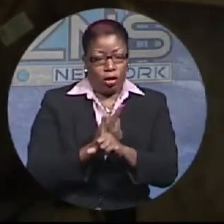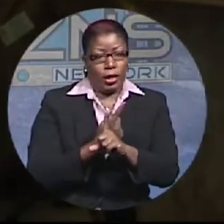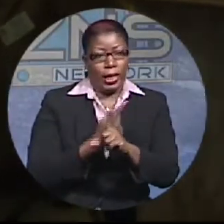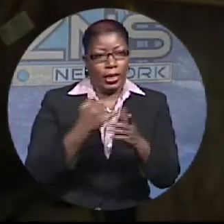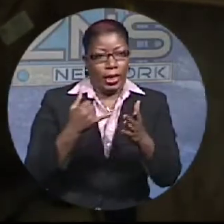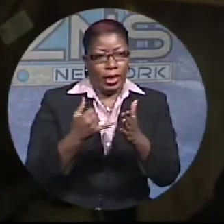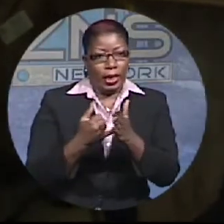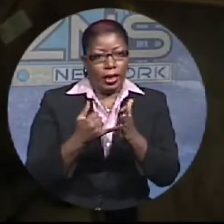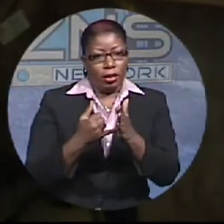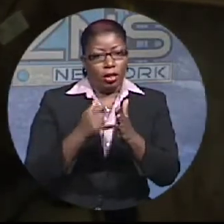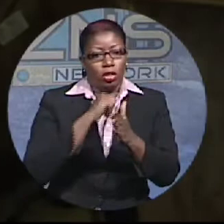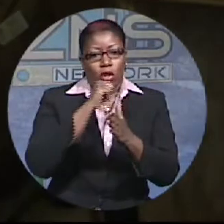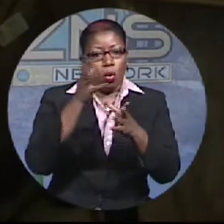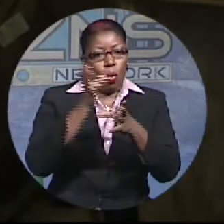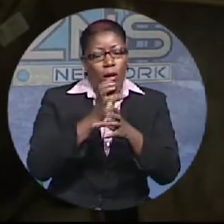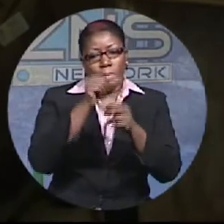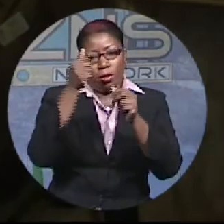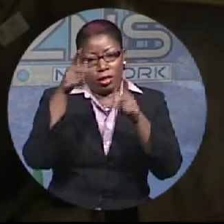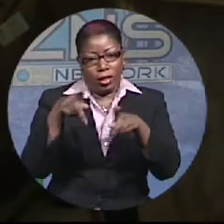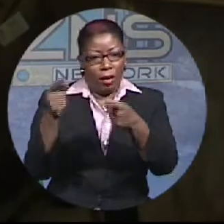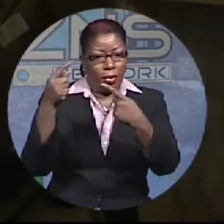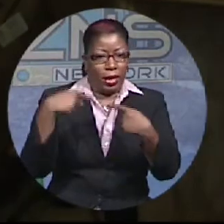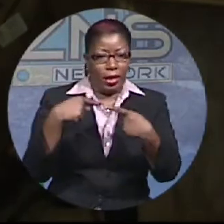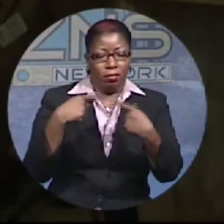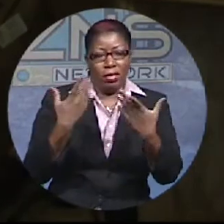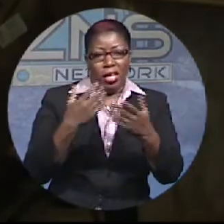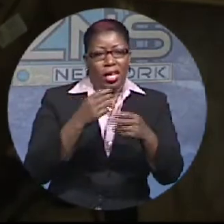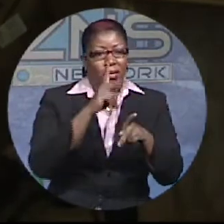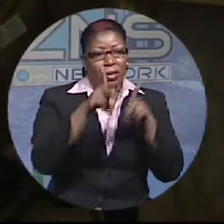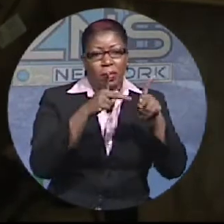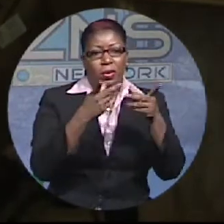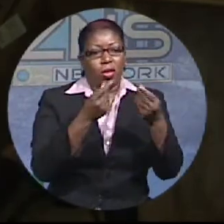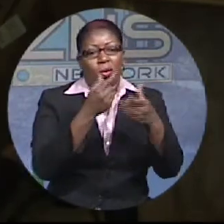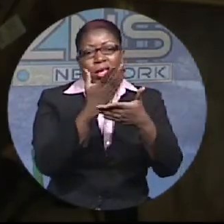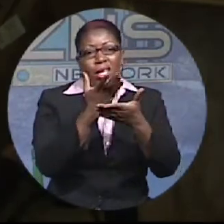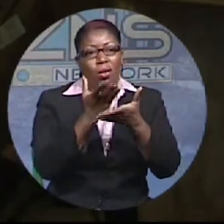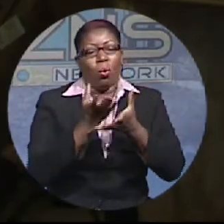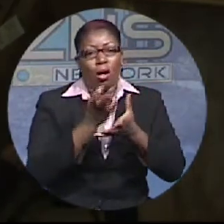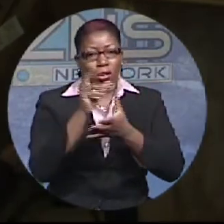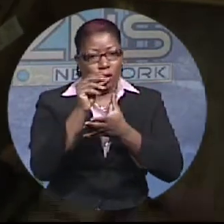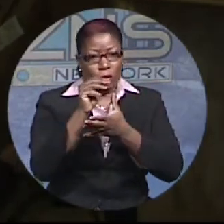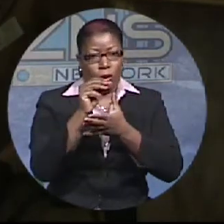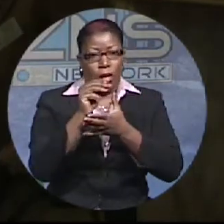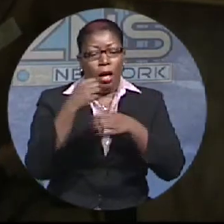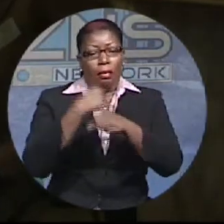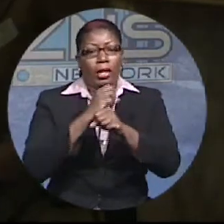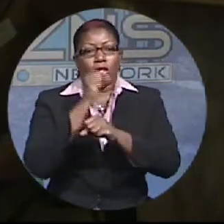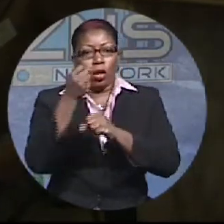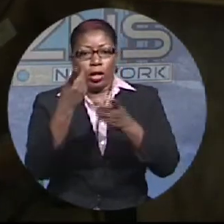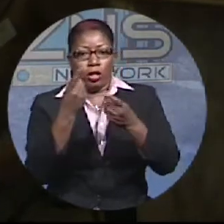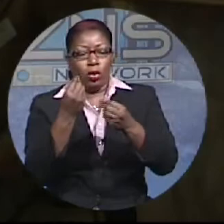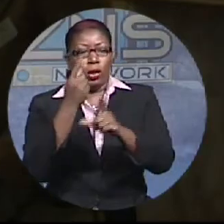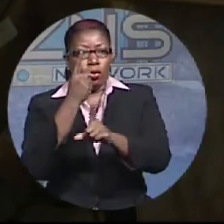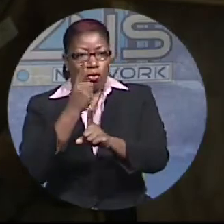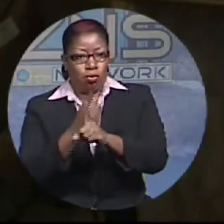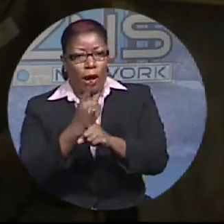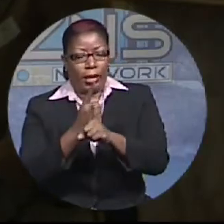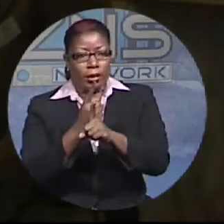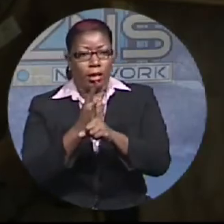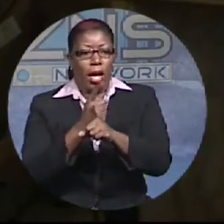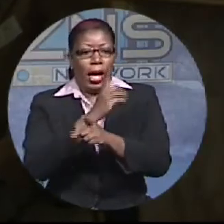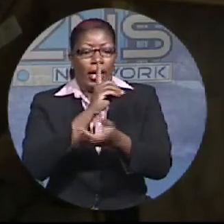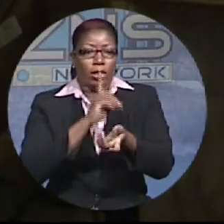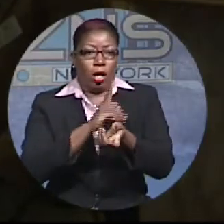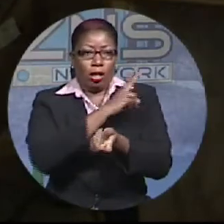want people coming in and everybody doing things that they shouldn't be doing. Let's make sure it's done right. Obviously, Doctors Hospital is all about quality